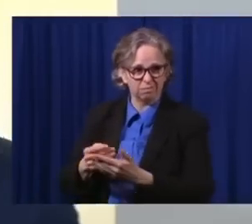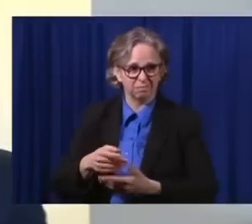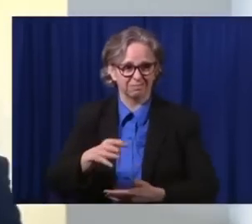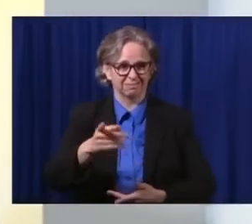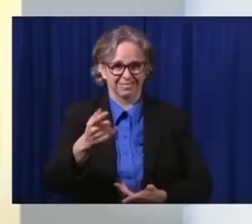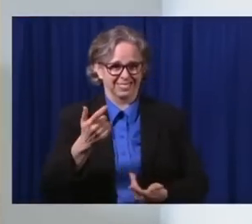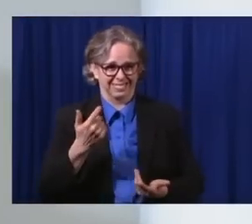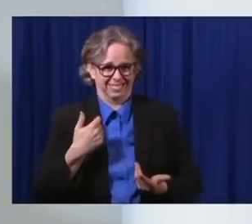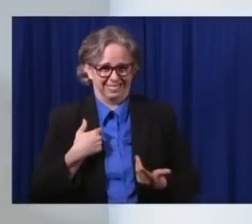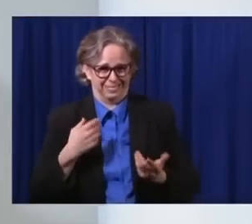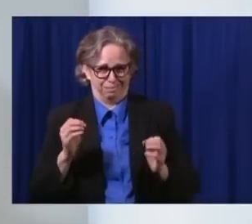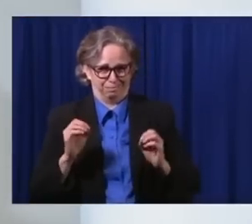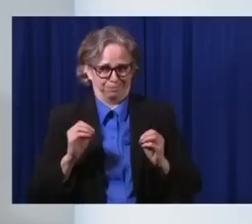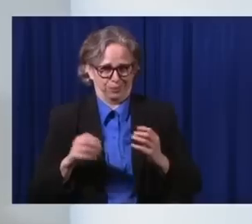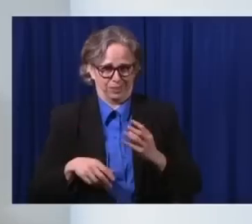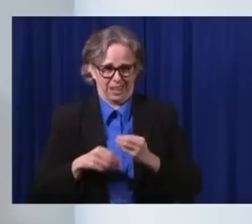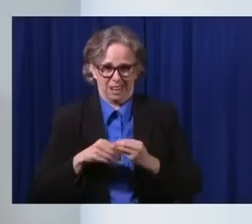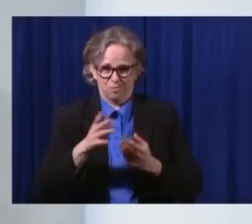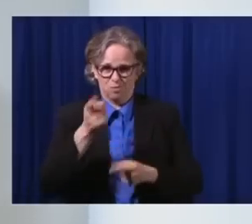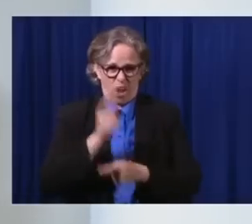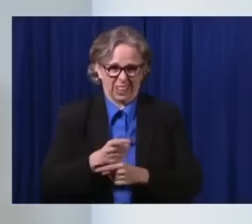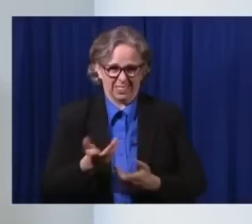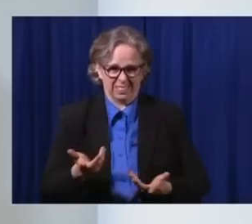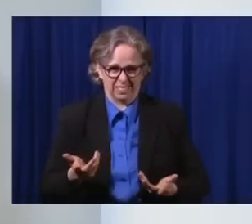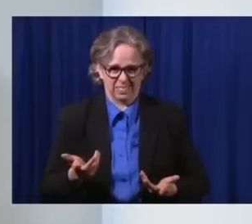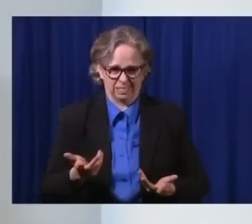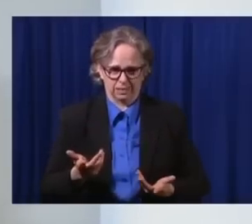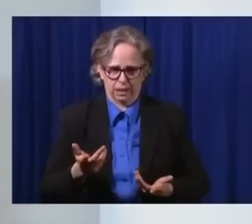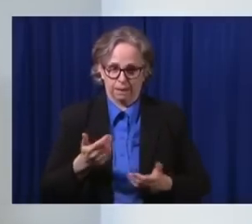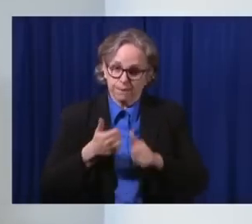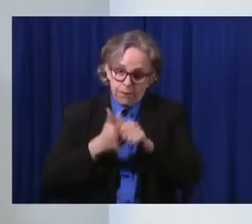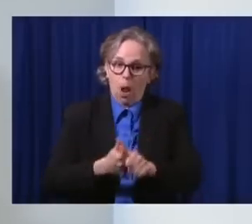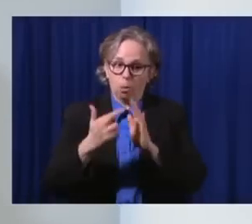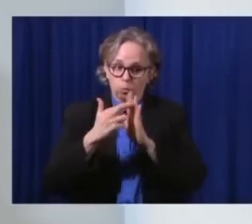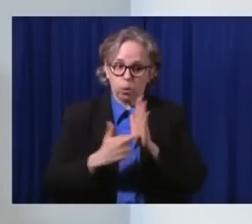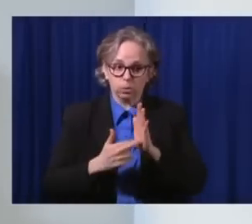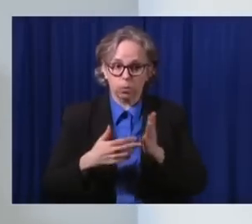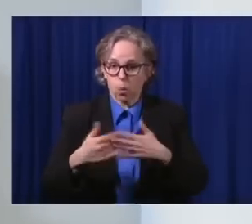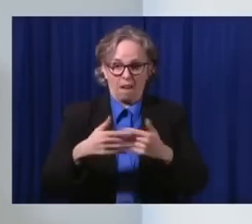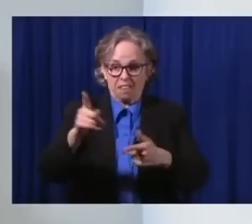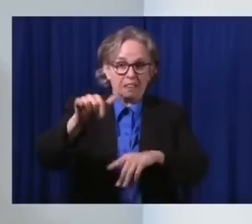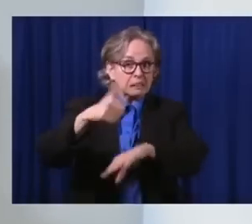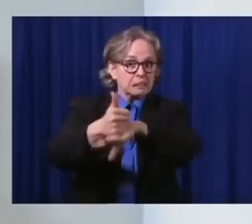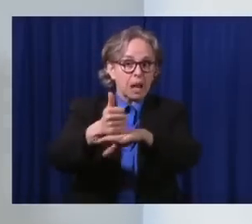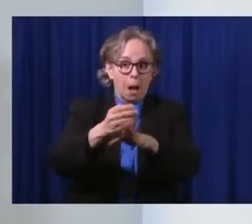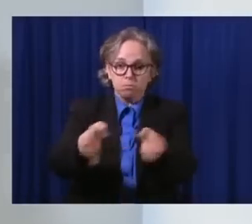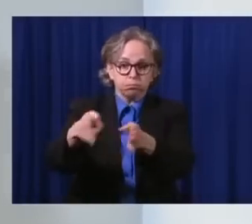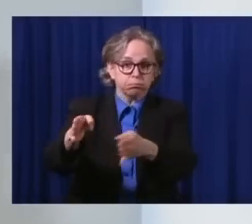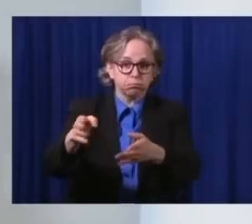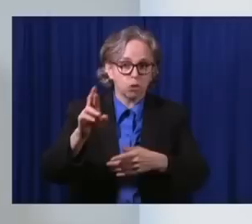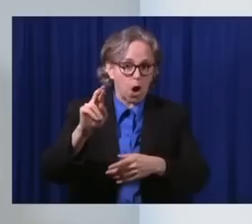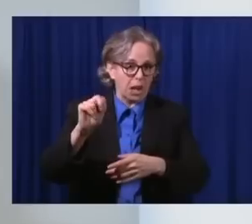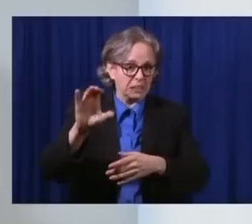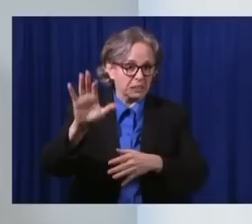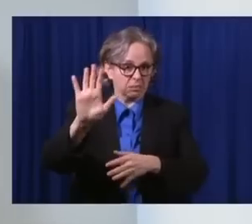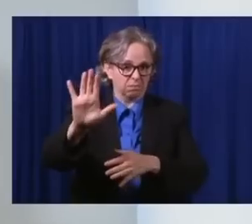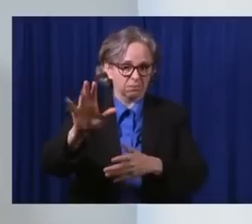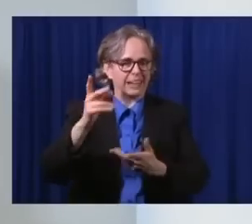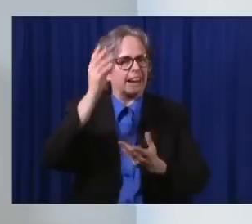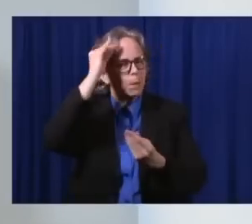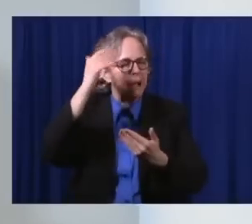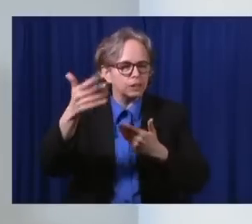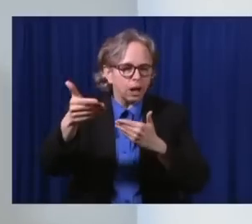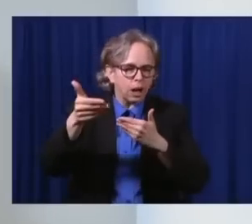than we'll make sure that whatever the rules are, that we follow them. We'll have more information at that time. Look, we make